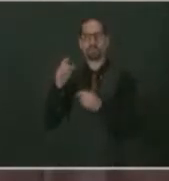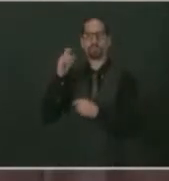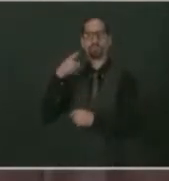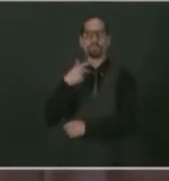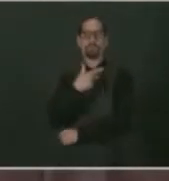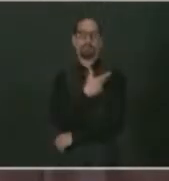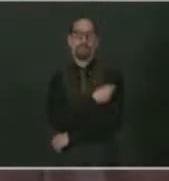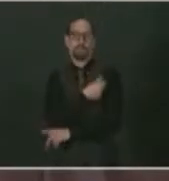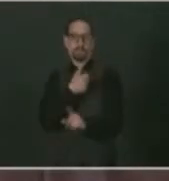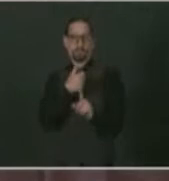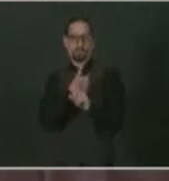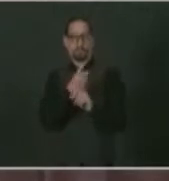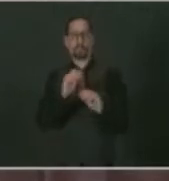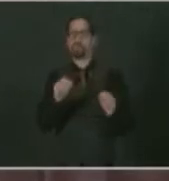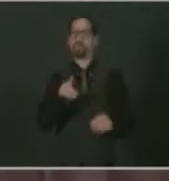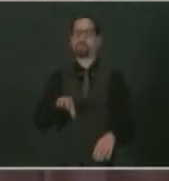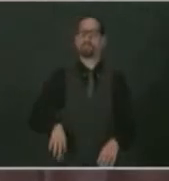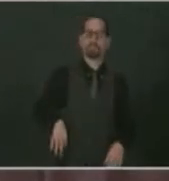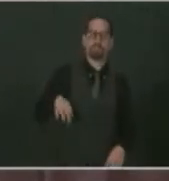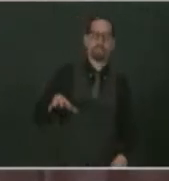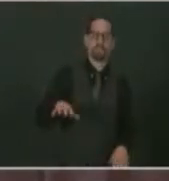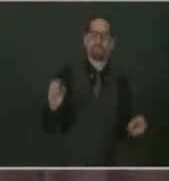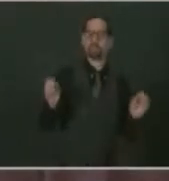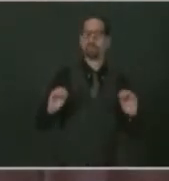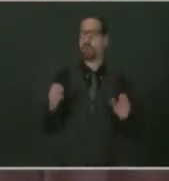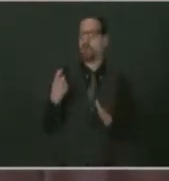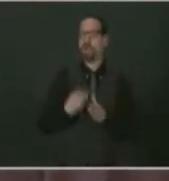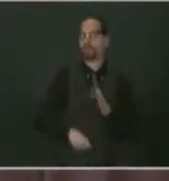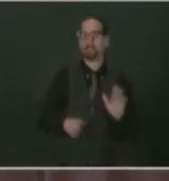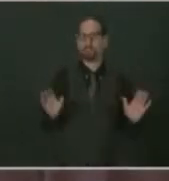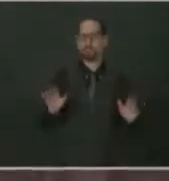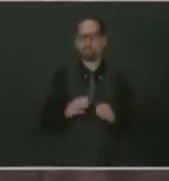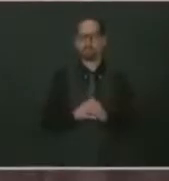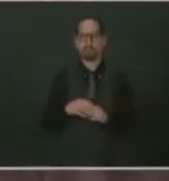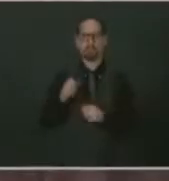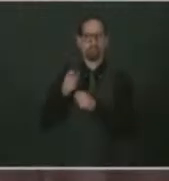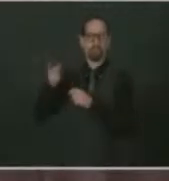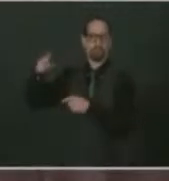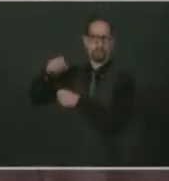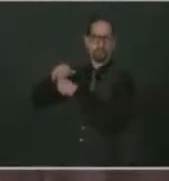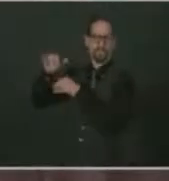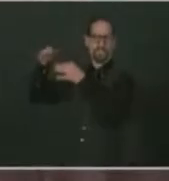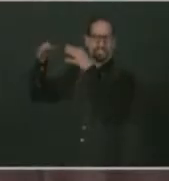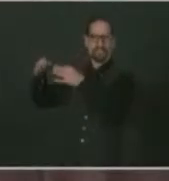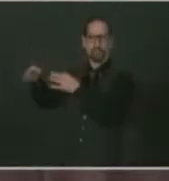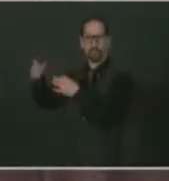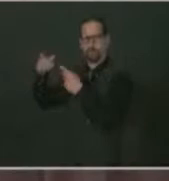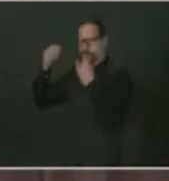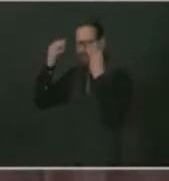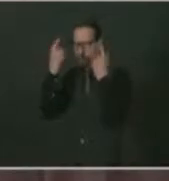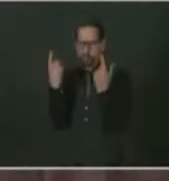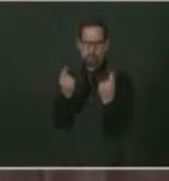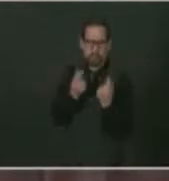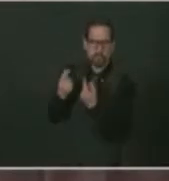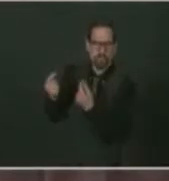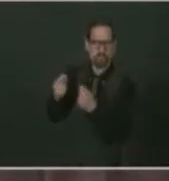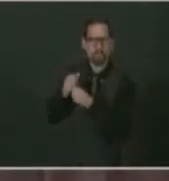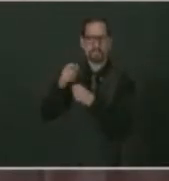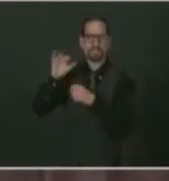that. And I would just say that they made the right decision. I think they reflected. They probably got ahead of themselves, and they made the right decision.